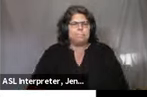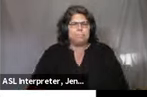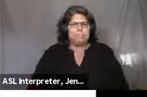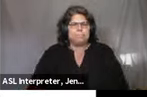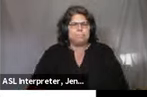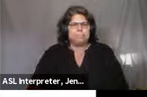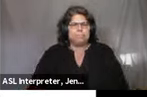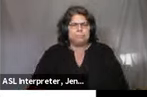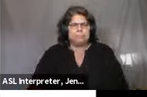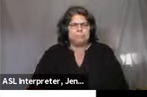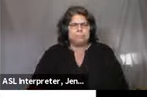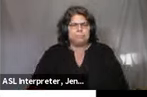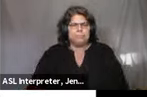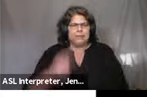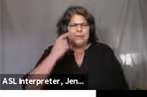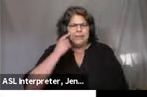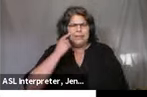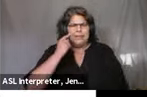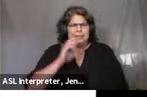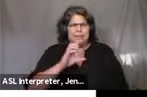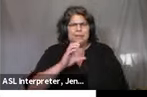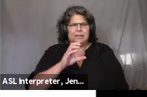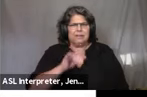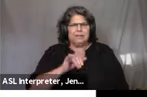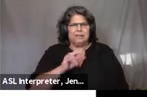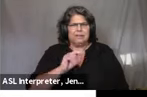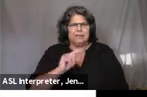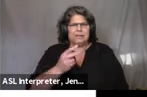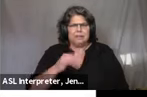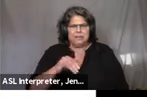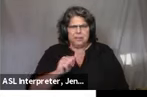Let's see, I think Cynthia's coming on.